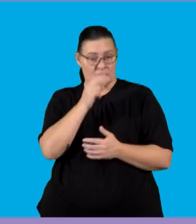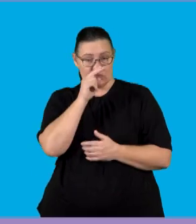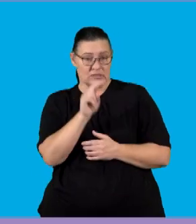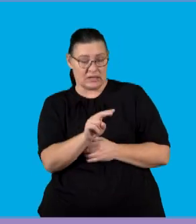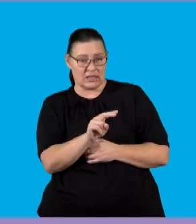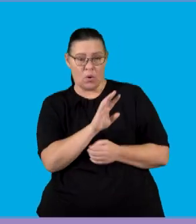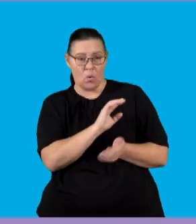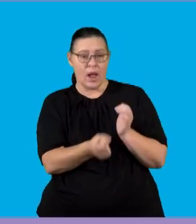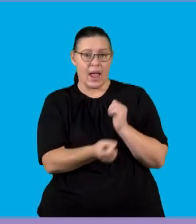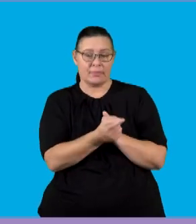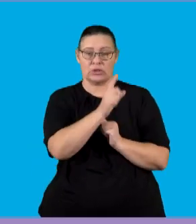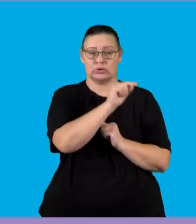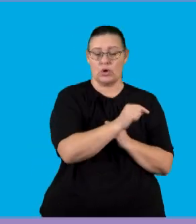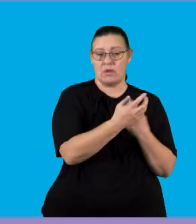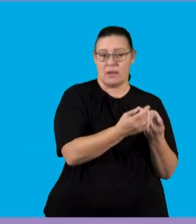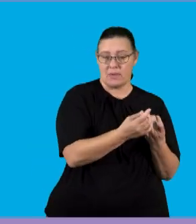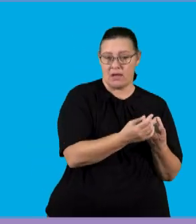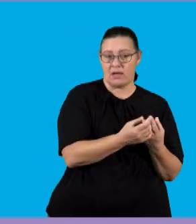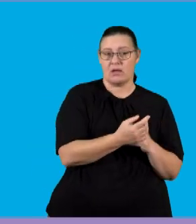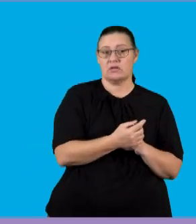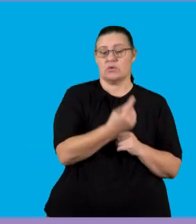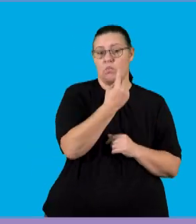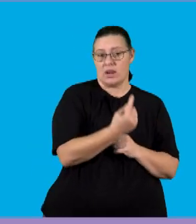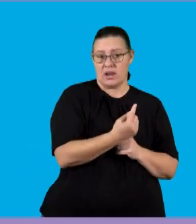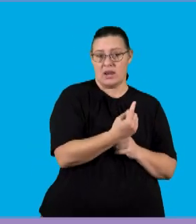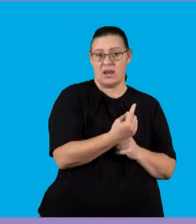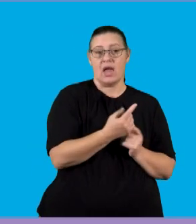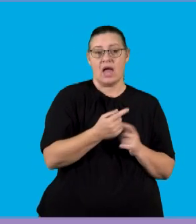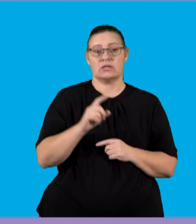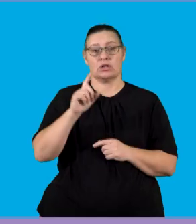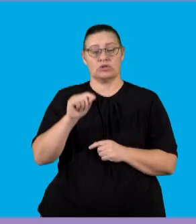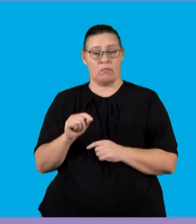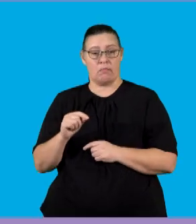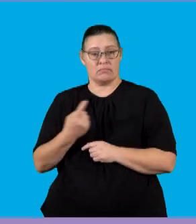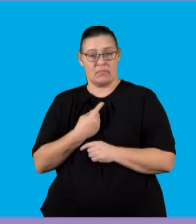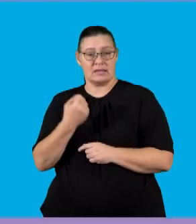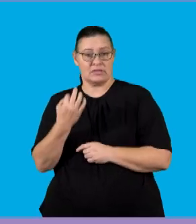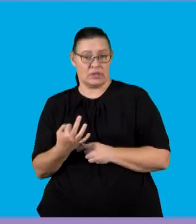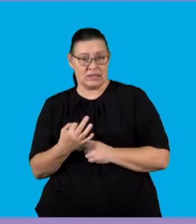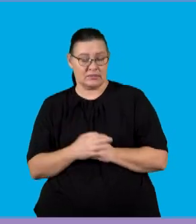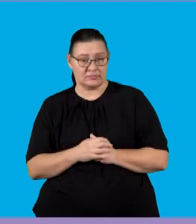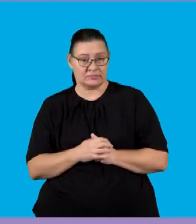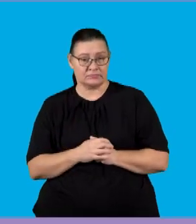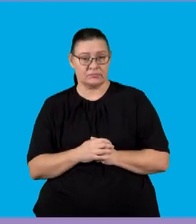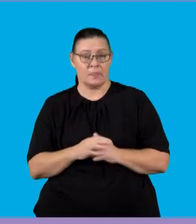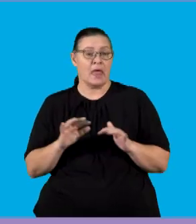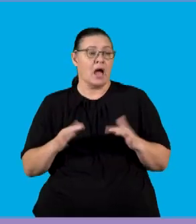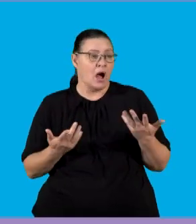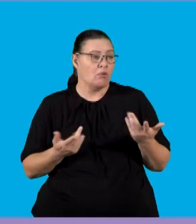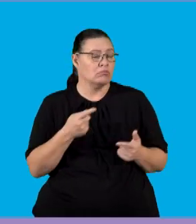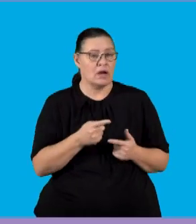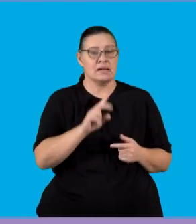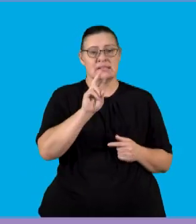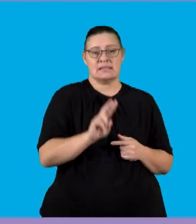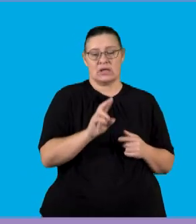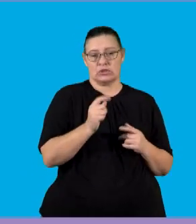we see what is going on between the term number, which is 1, and the term itself, which is 3? How about